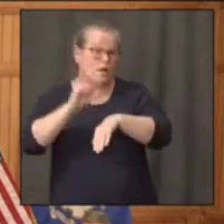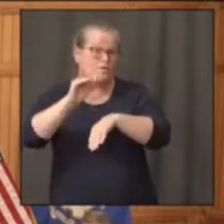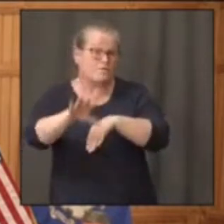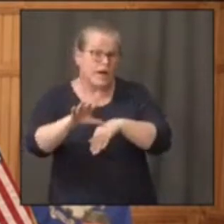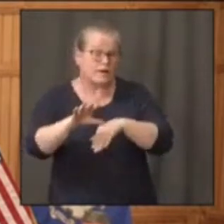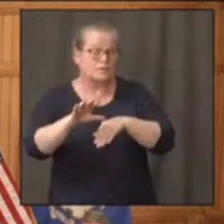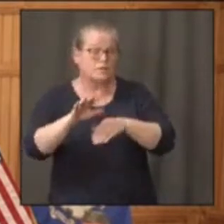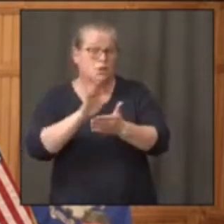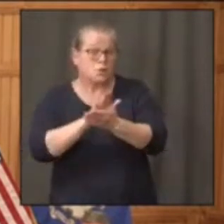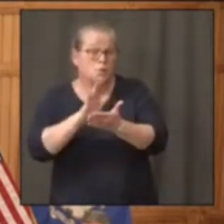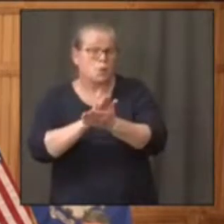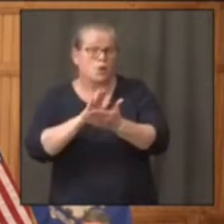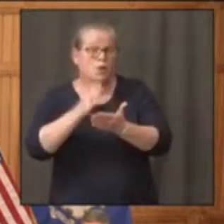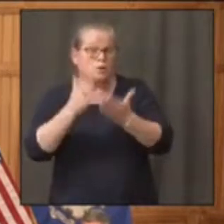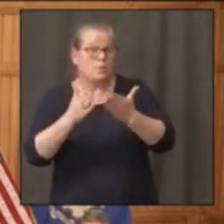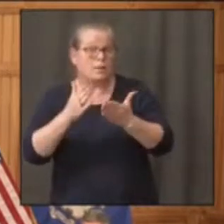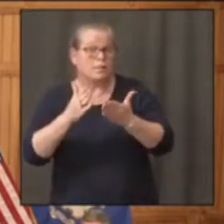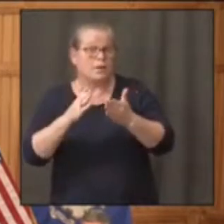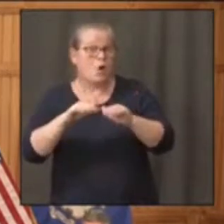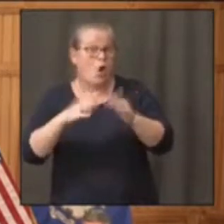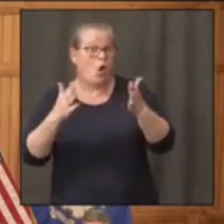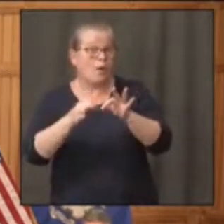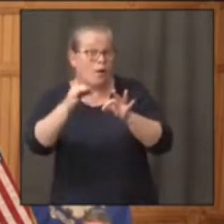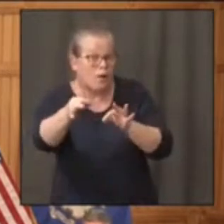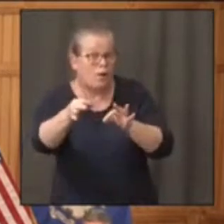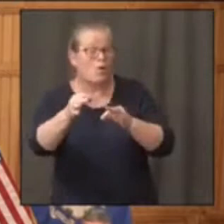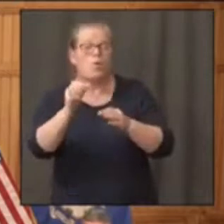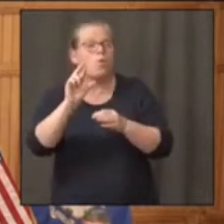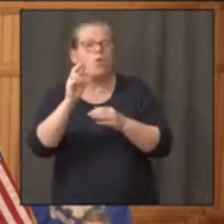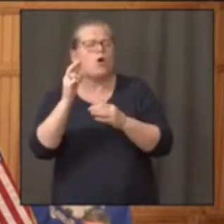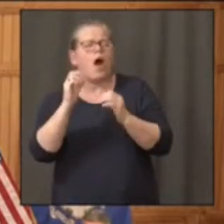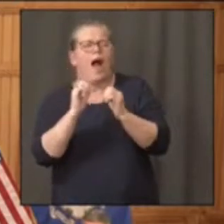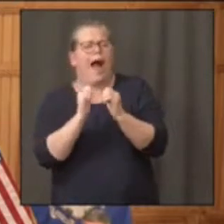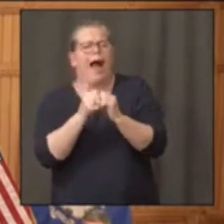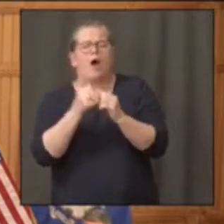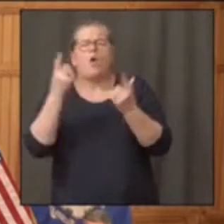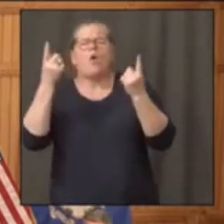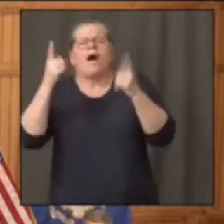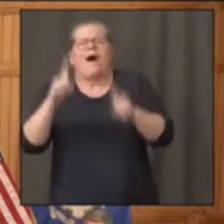little bit different maybe to tap the brakes on that?